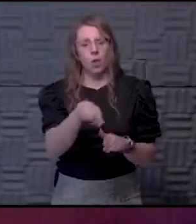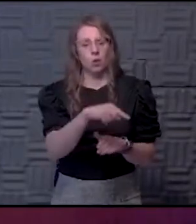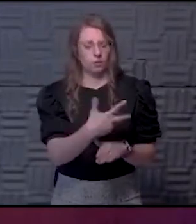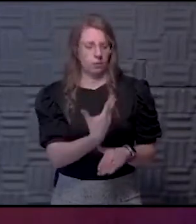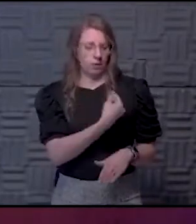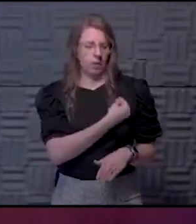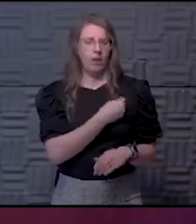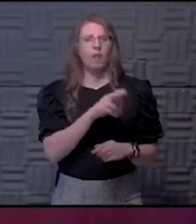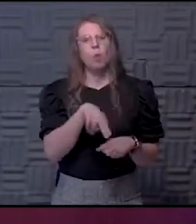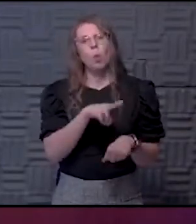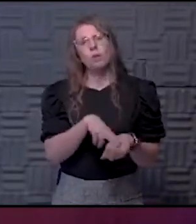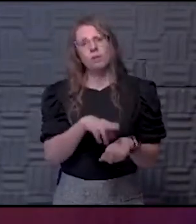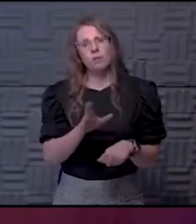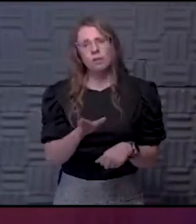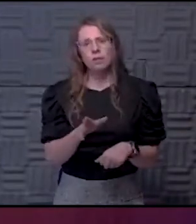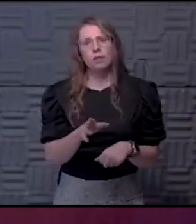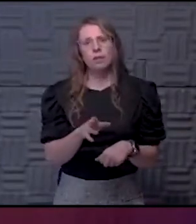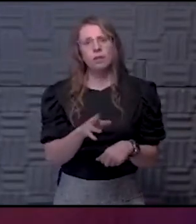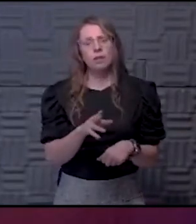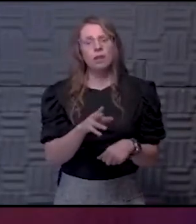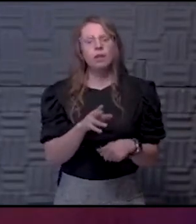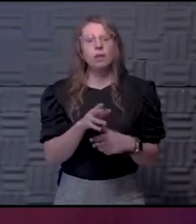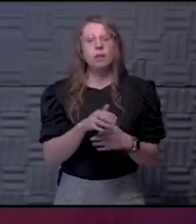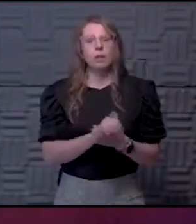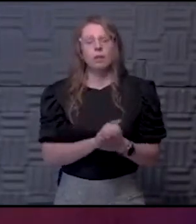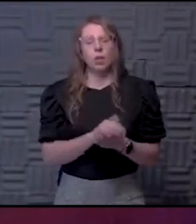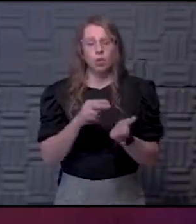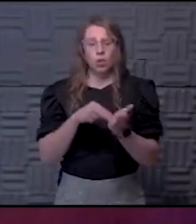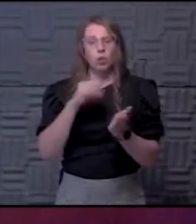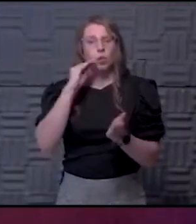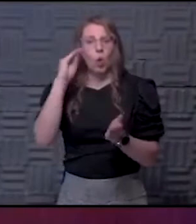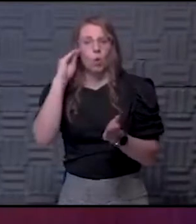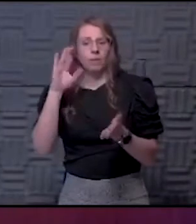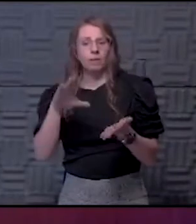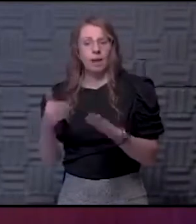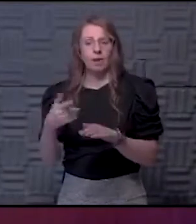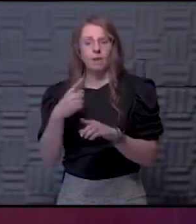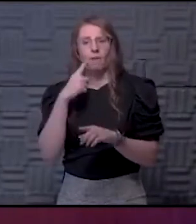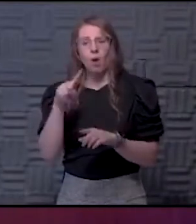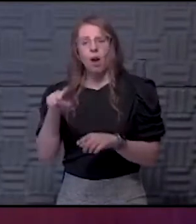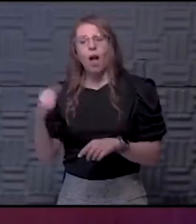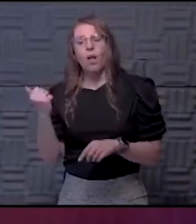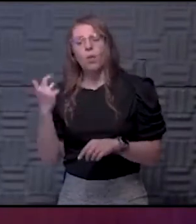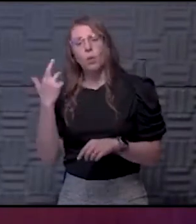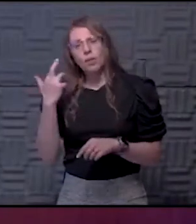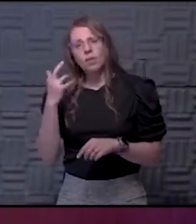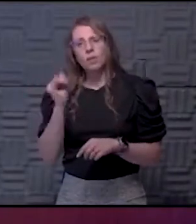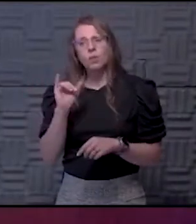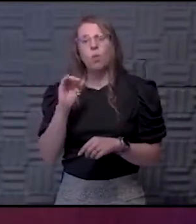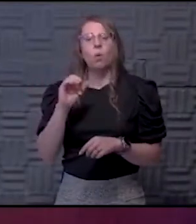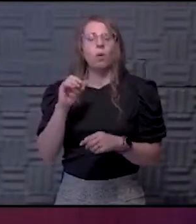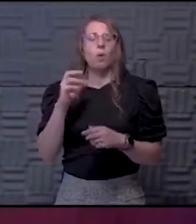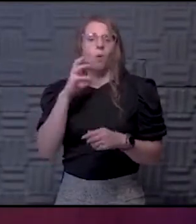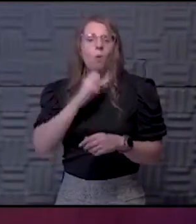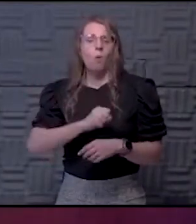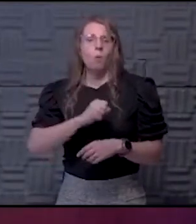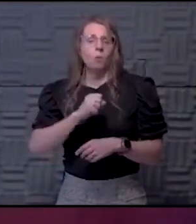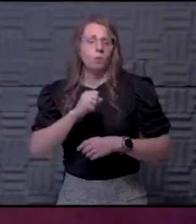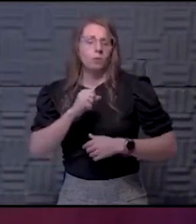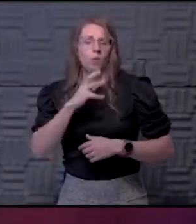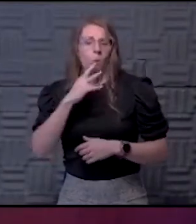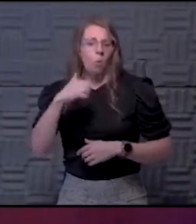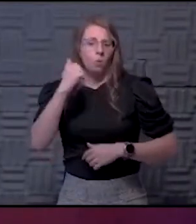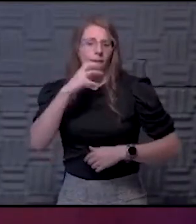Well, of course there have been. There were going to be people in nursing homes that died for other reasons anyway, old age or other disease. There were going to be people